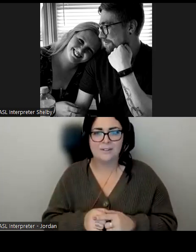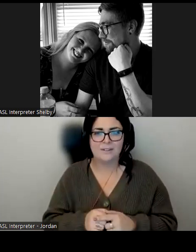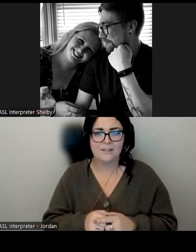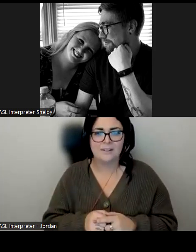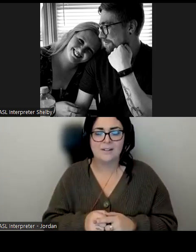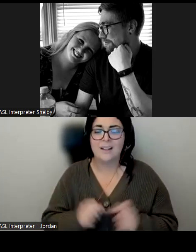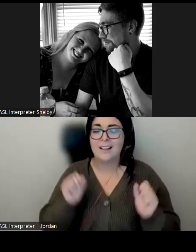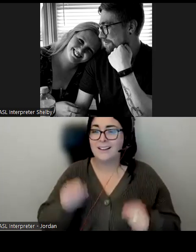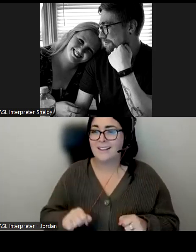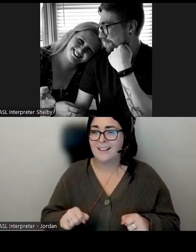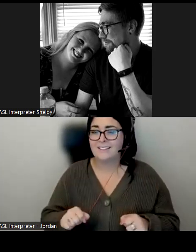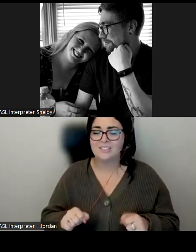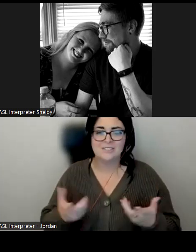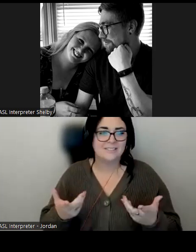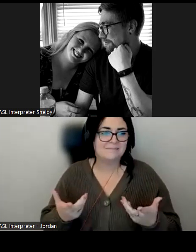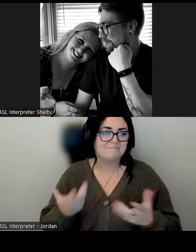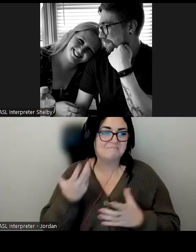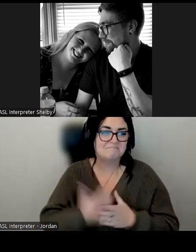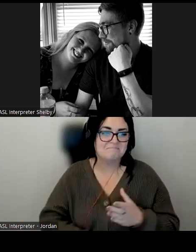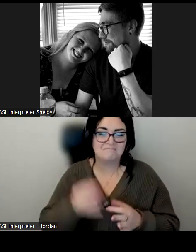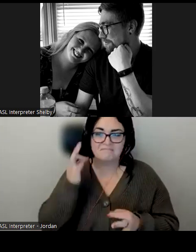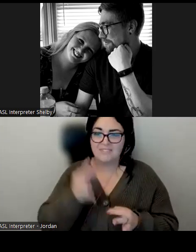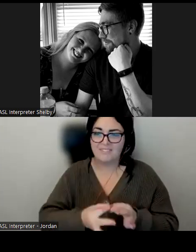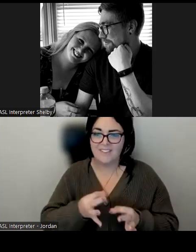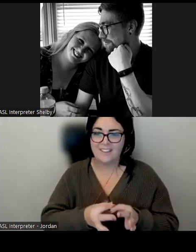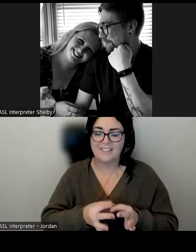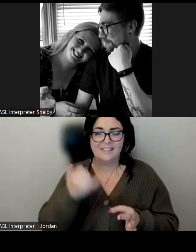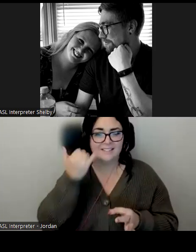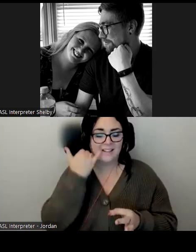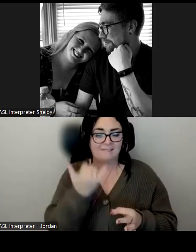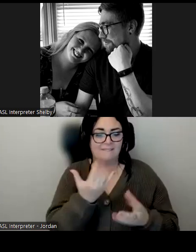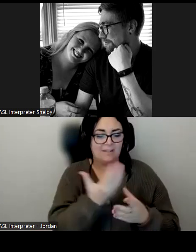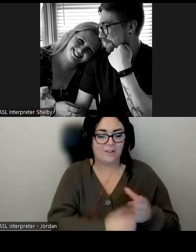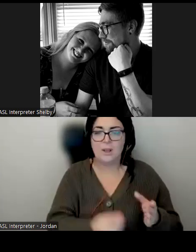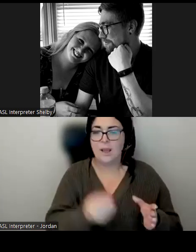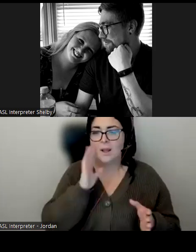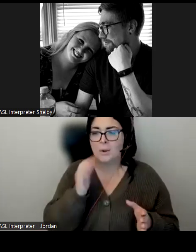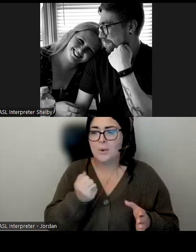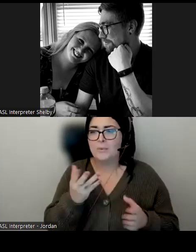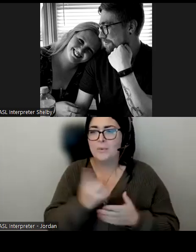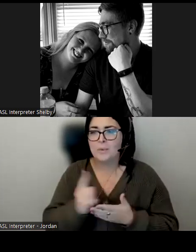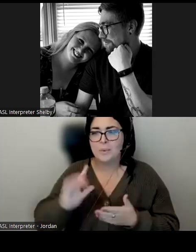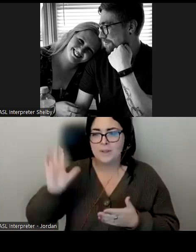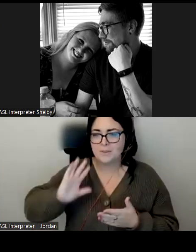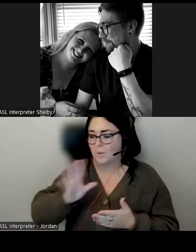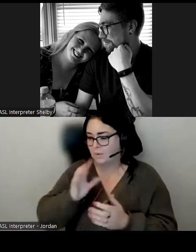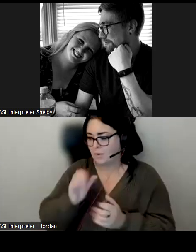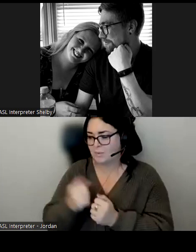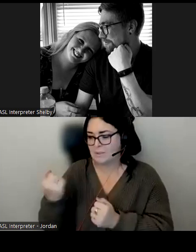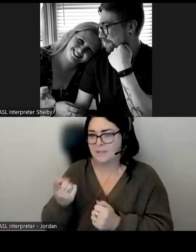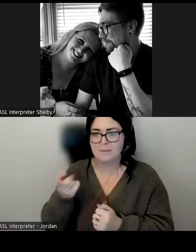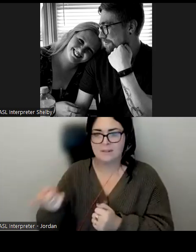well. Sometimes, when you experience a loss, I spoke to someone just a couple of weeks ago and they were telling me